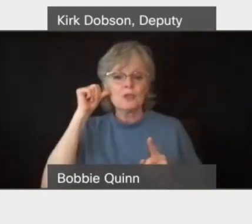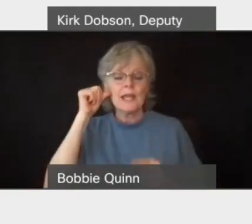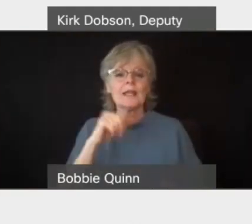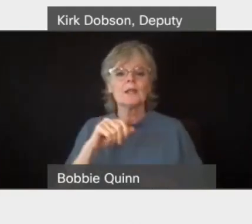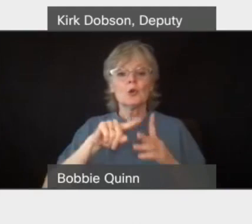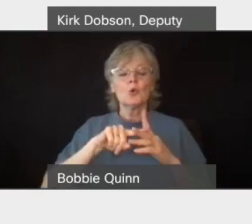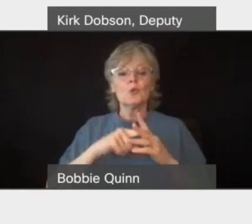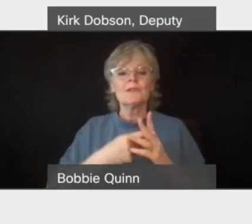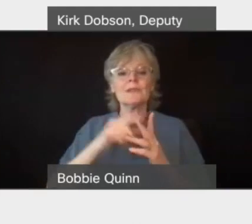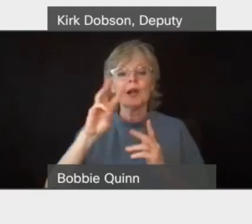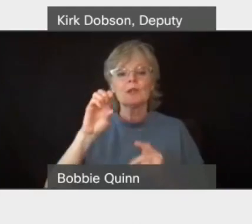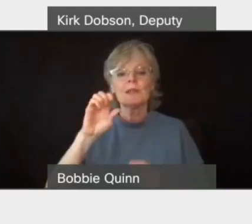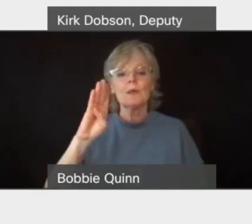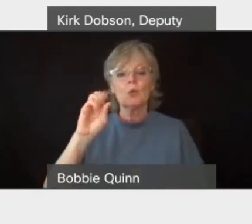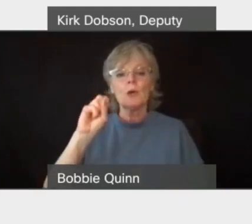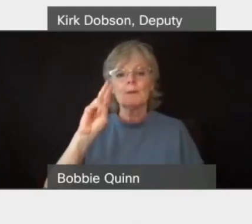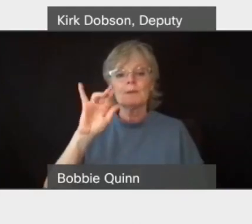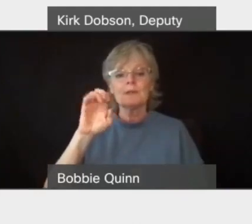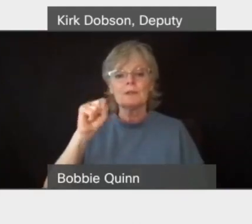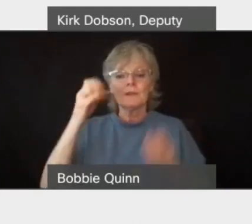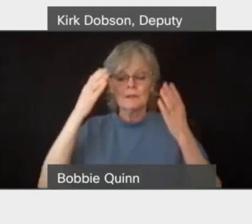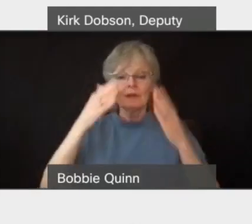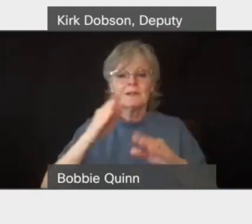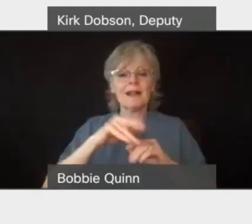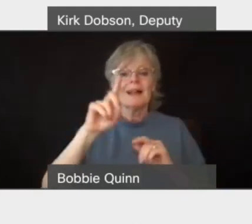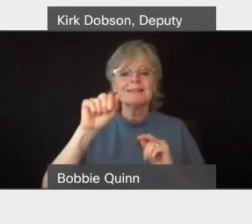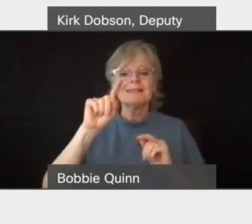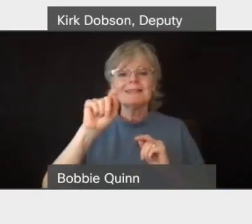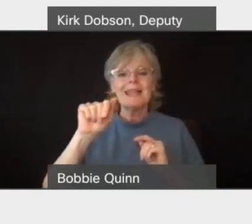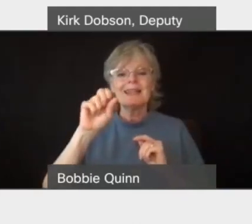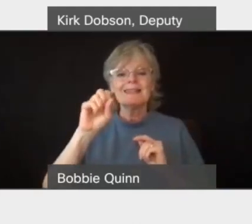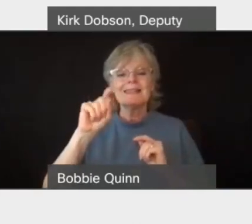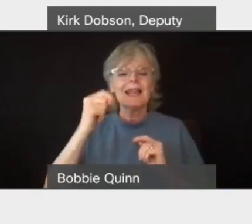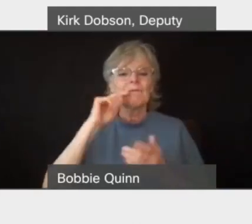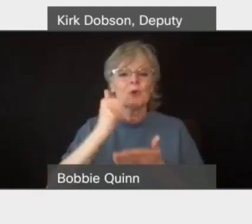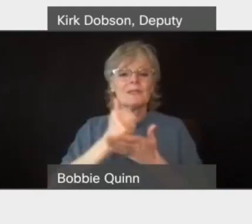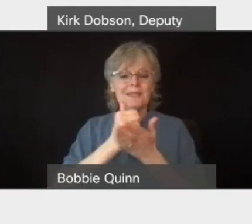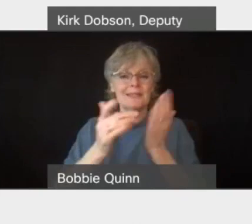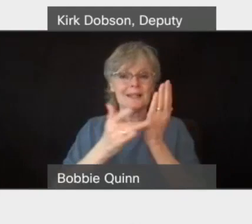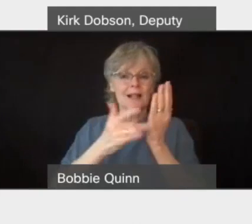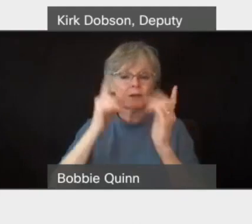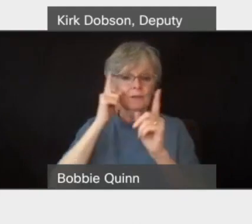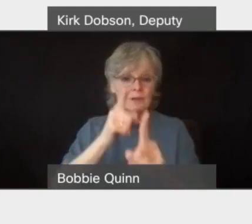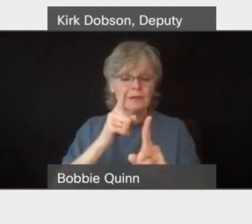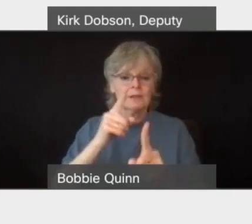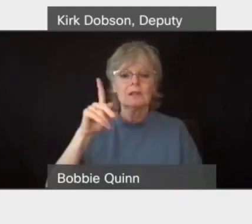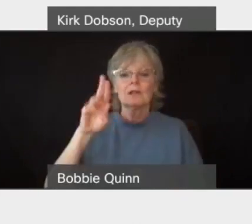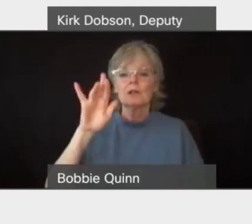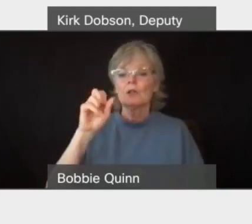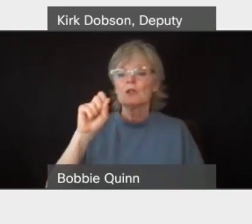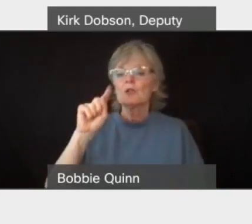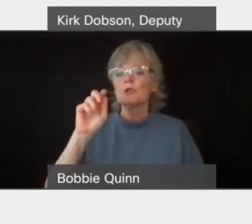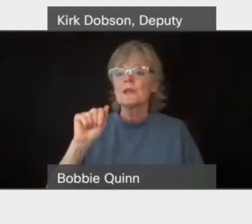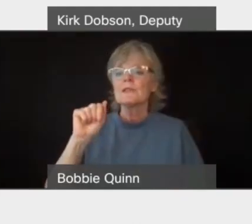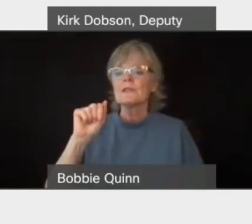off the web series focusing on data sets for assistive technology goals We welcome Krista Obstadal